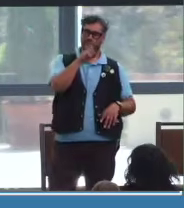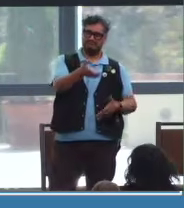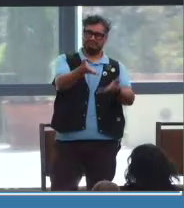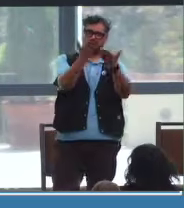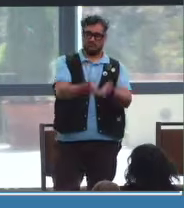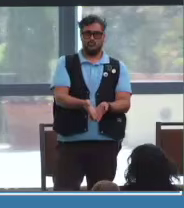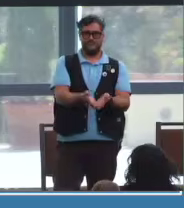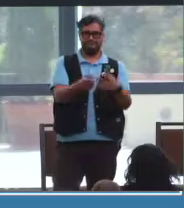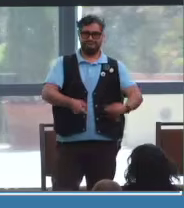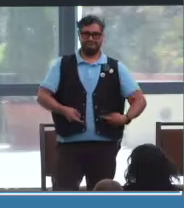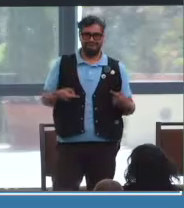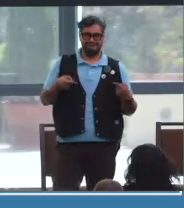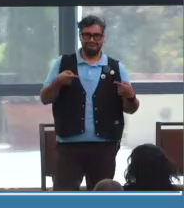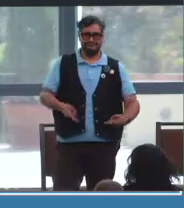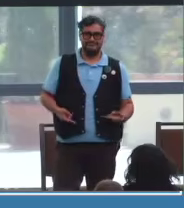challenges in